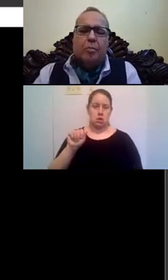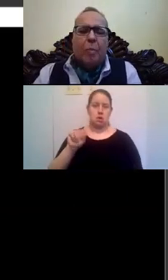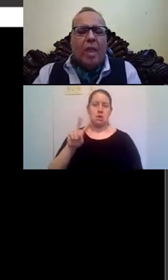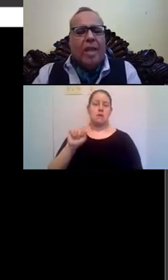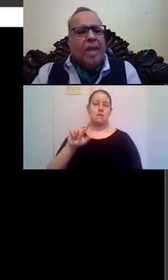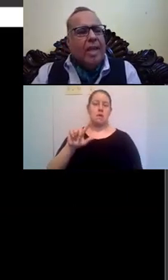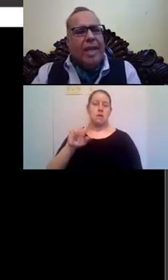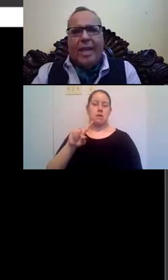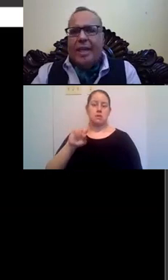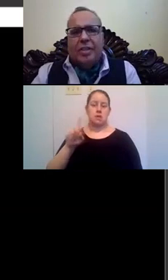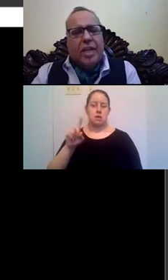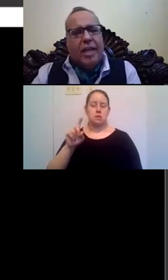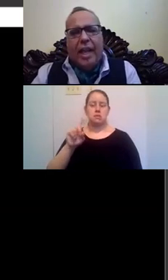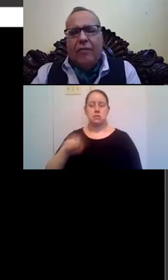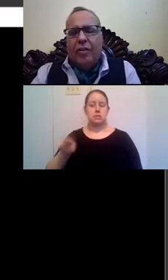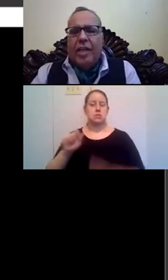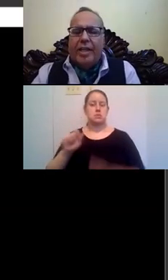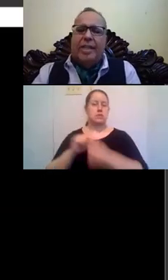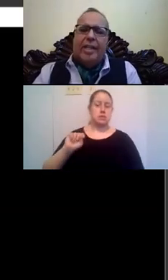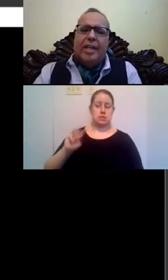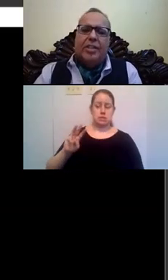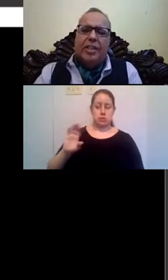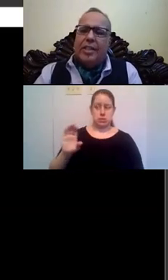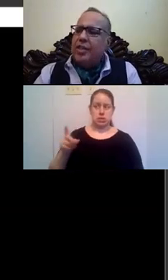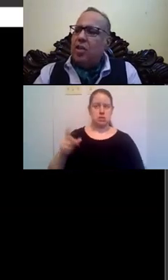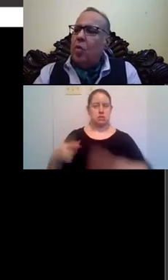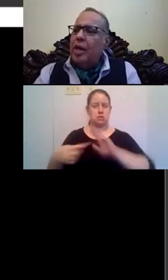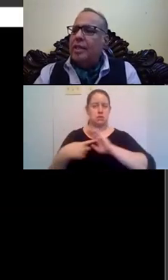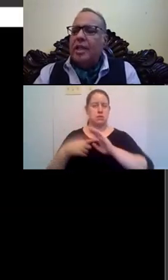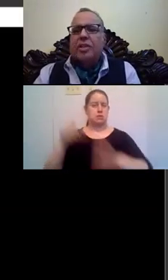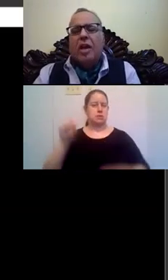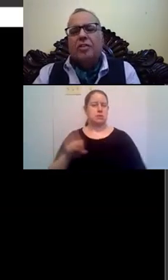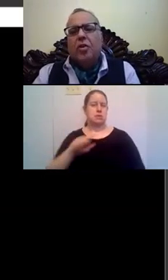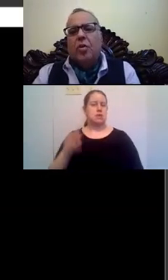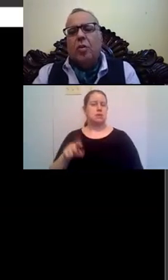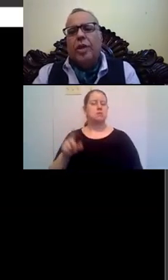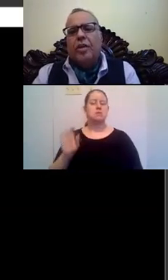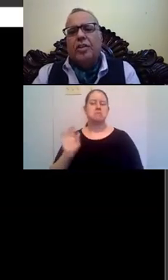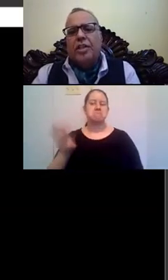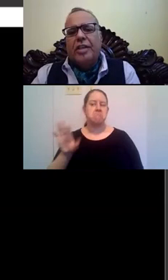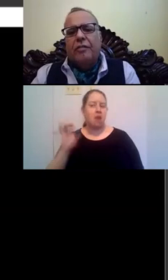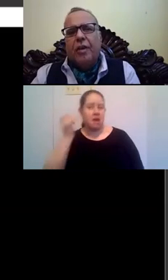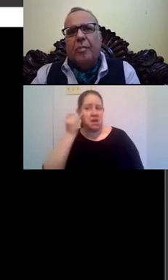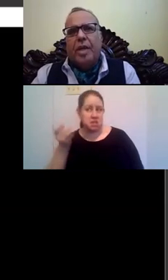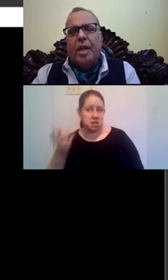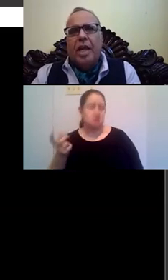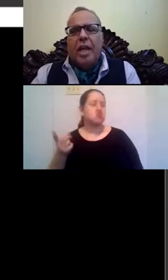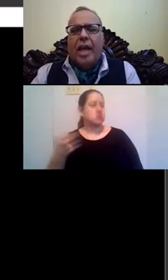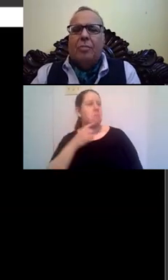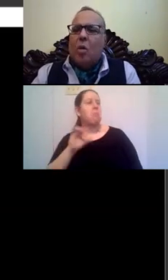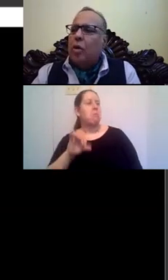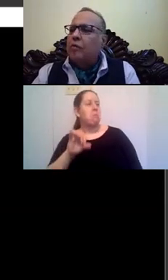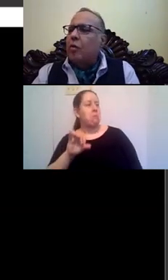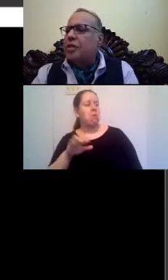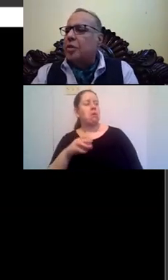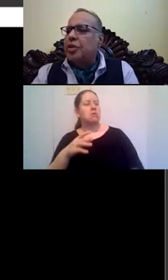Texas. And I just kind of gave her the idea. And she said, you know what? Let's talk to Rick Garcia from